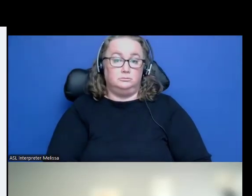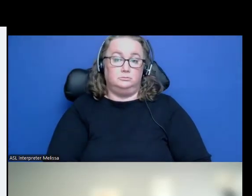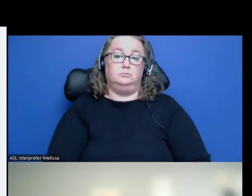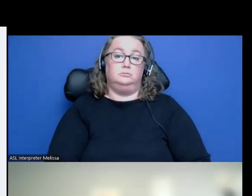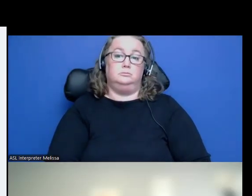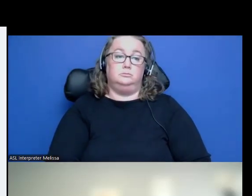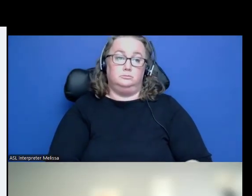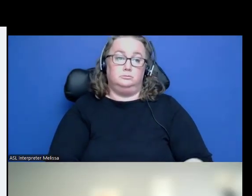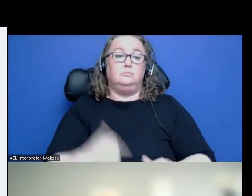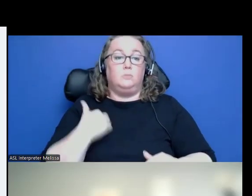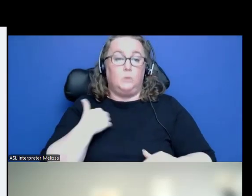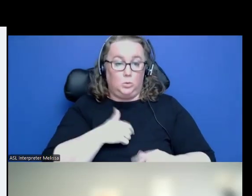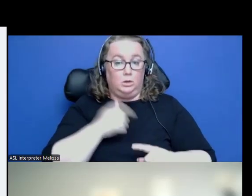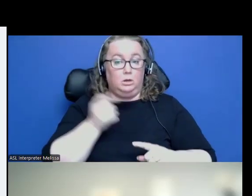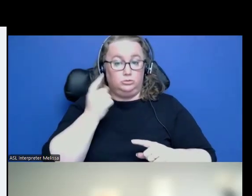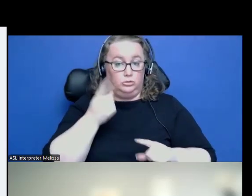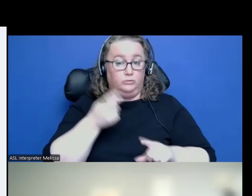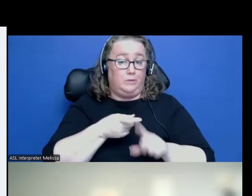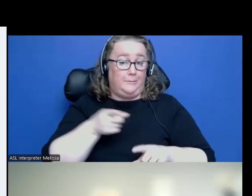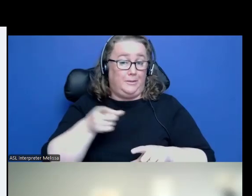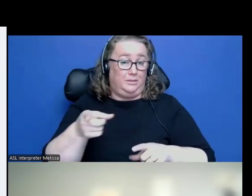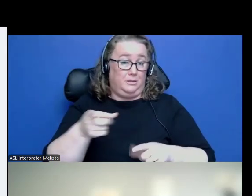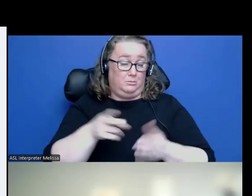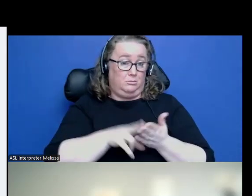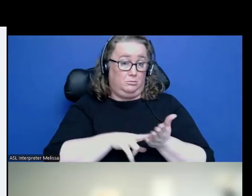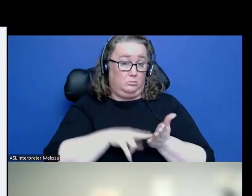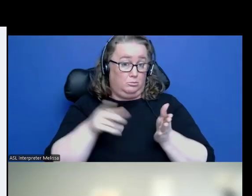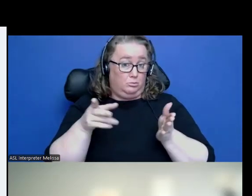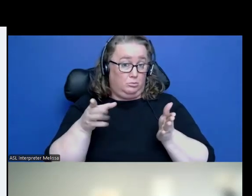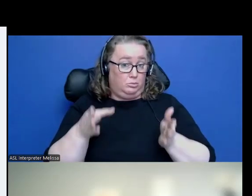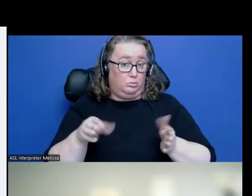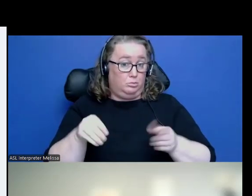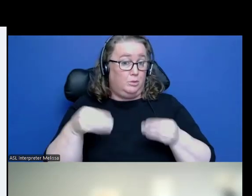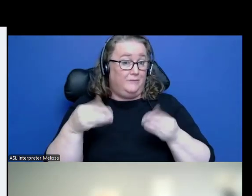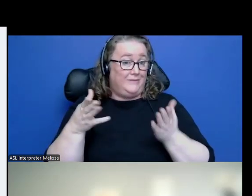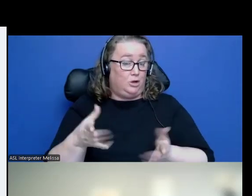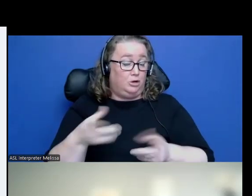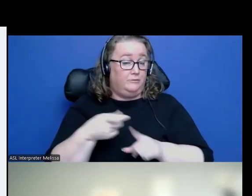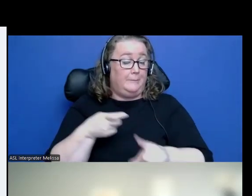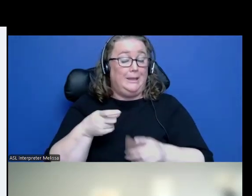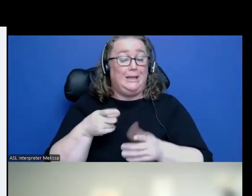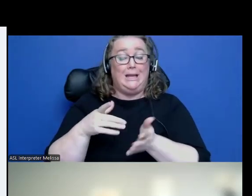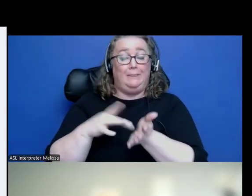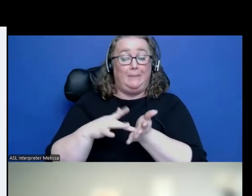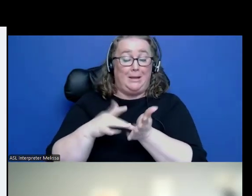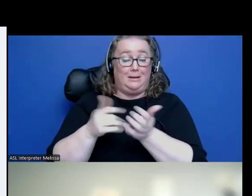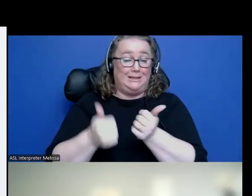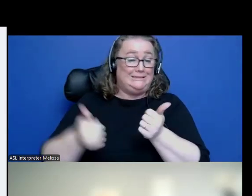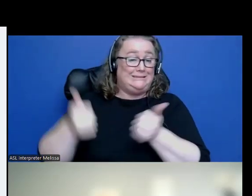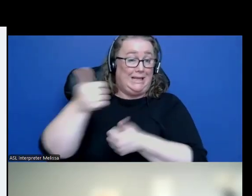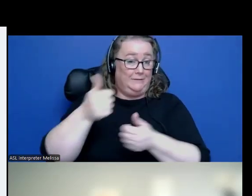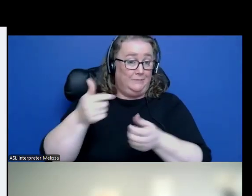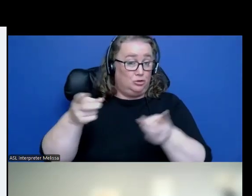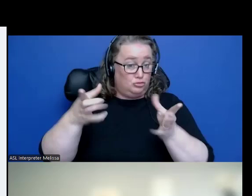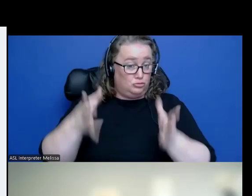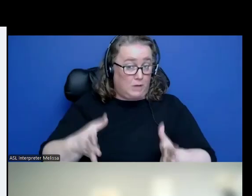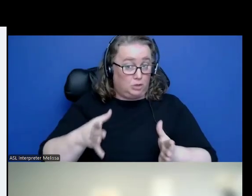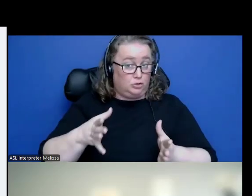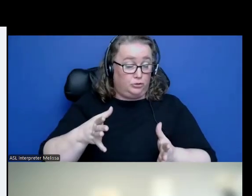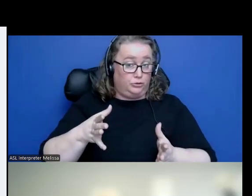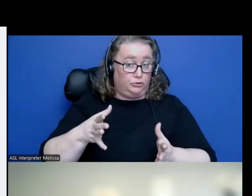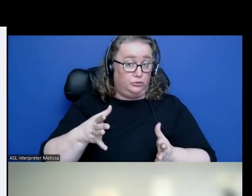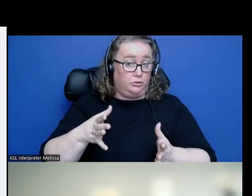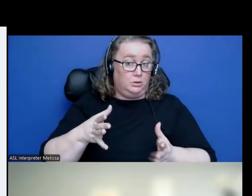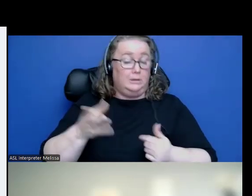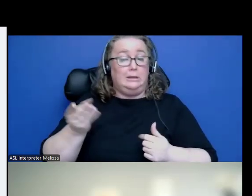the contracted provider, specifically from the medical executive director, that